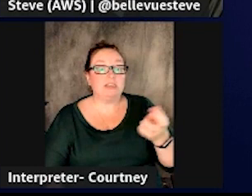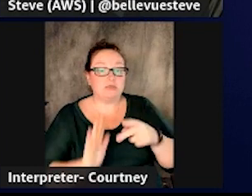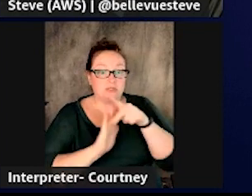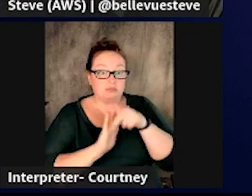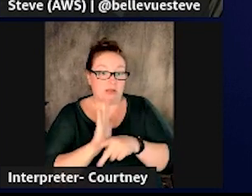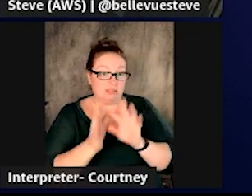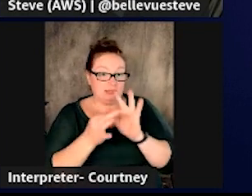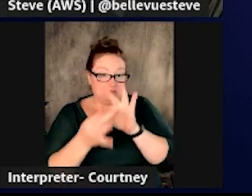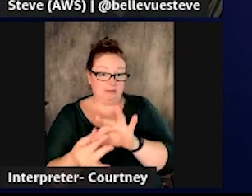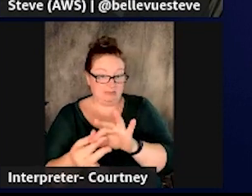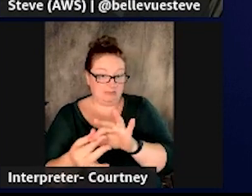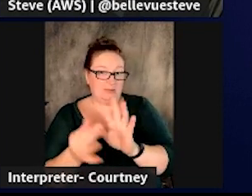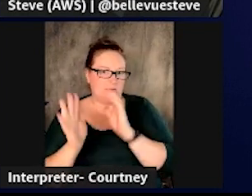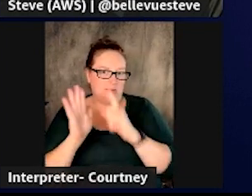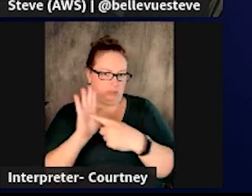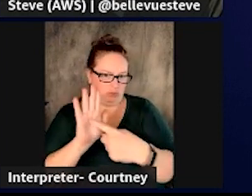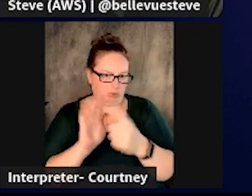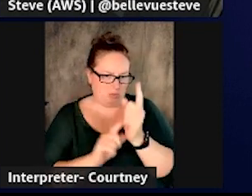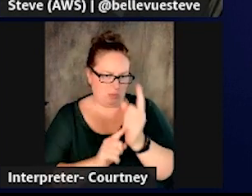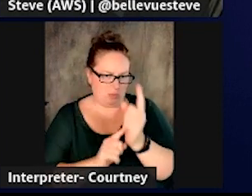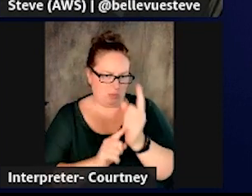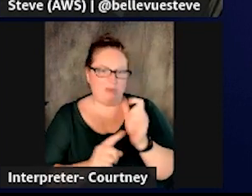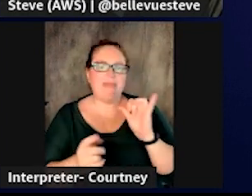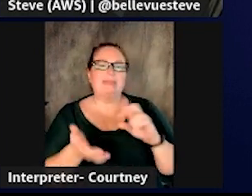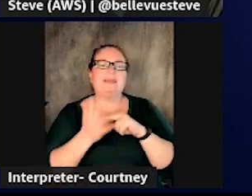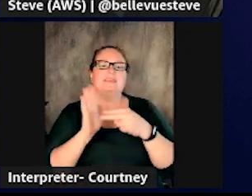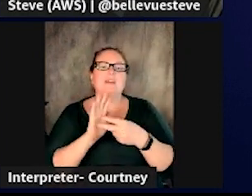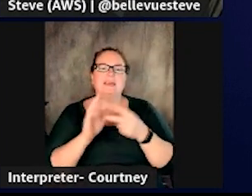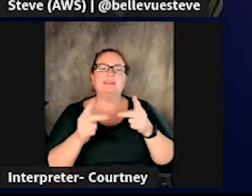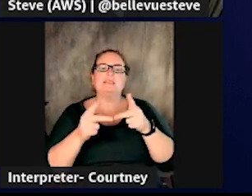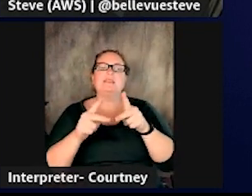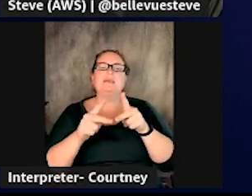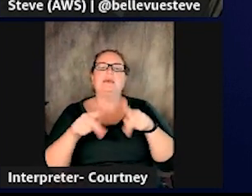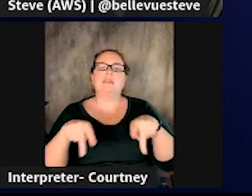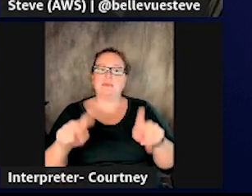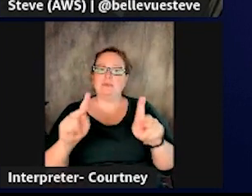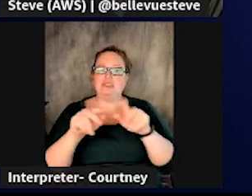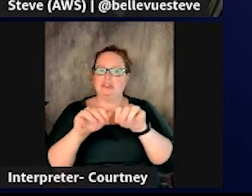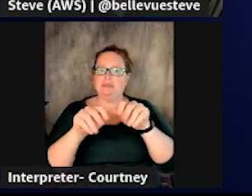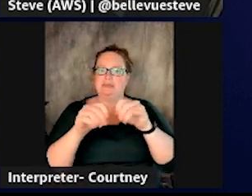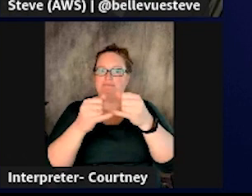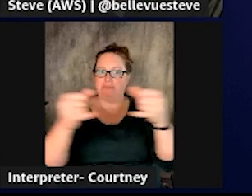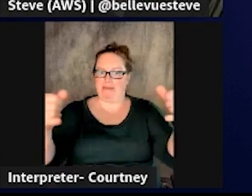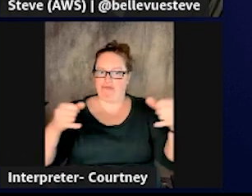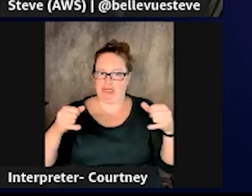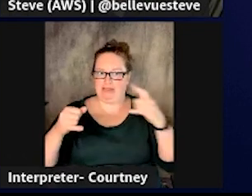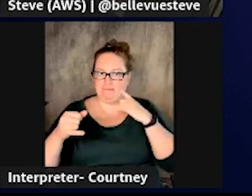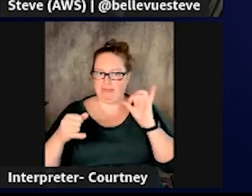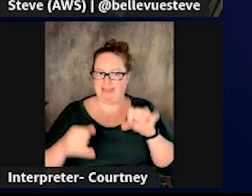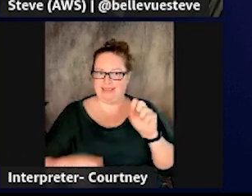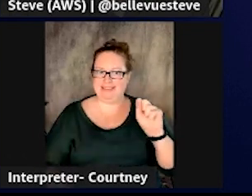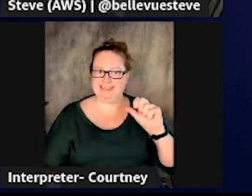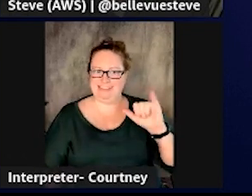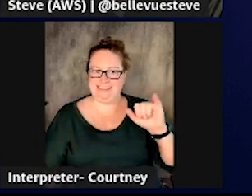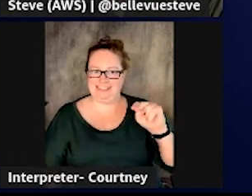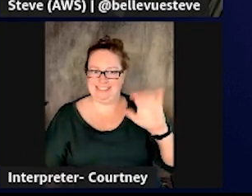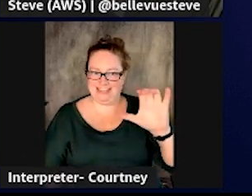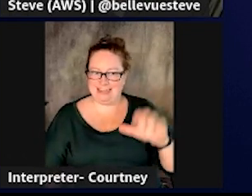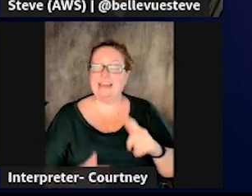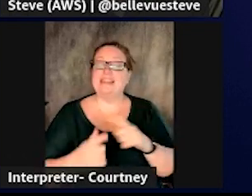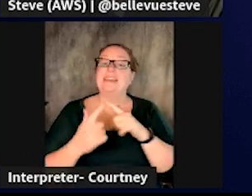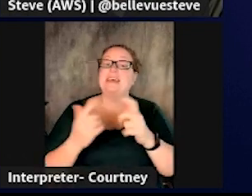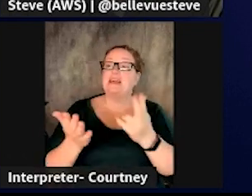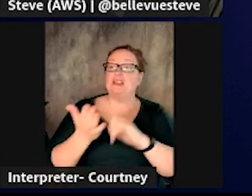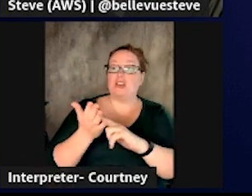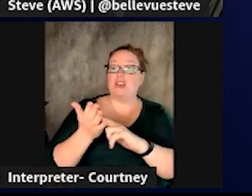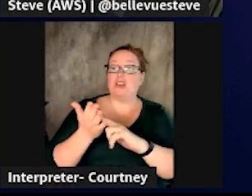in just a moment. And that defines the permissions boundary for this sink. And then I can log into a source account and create a resource